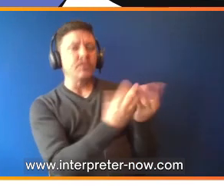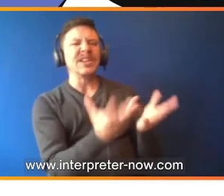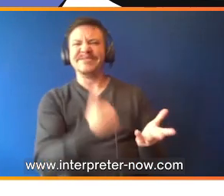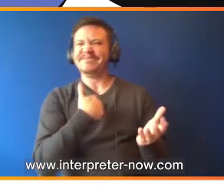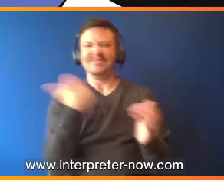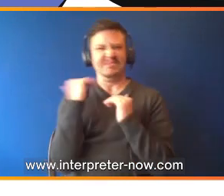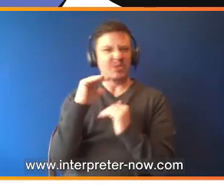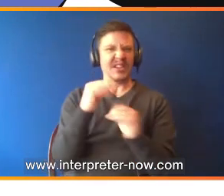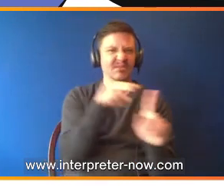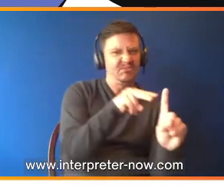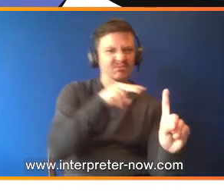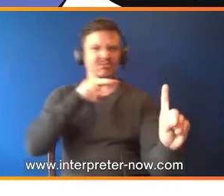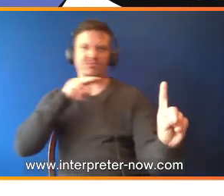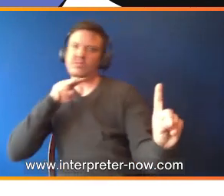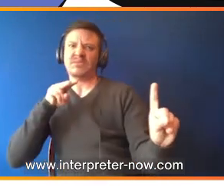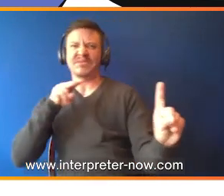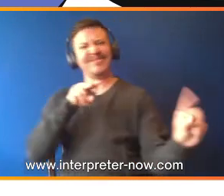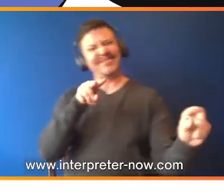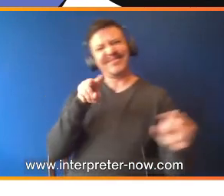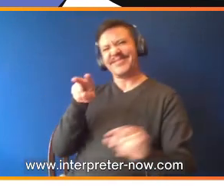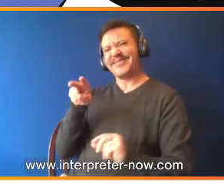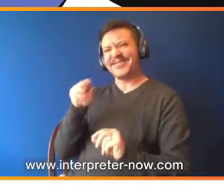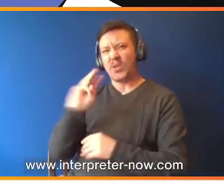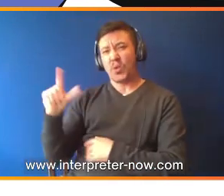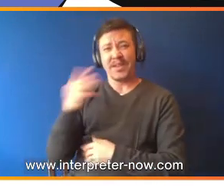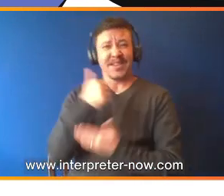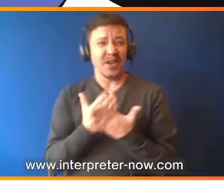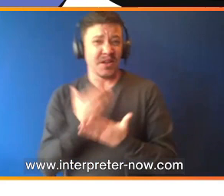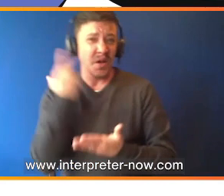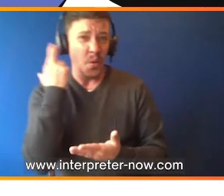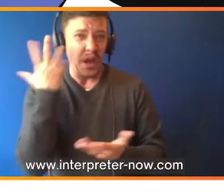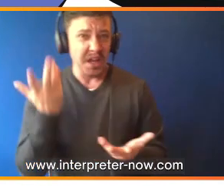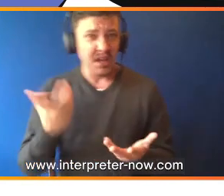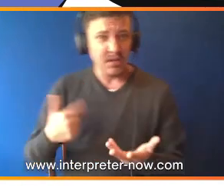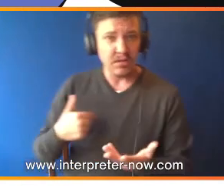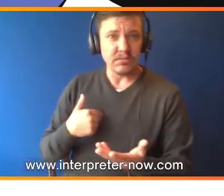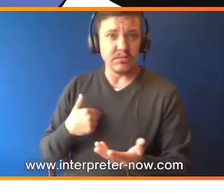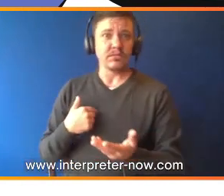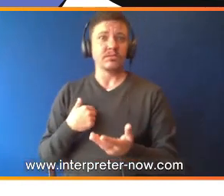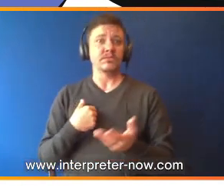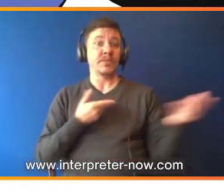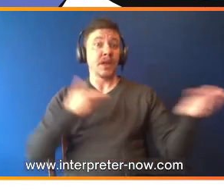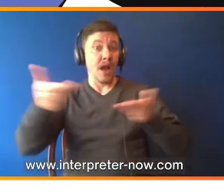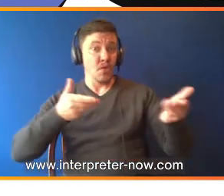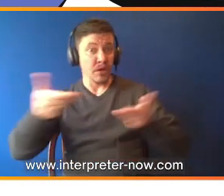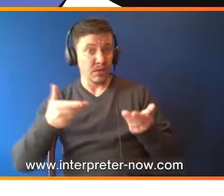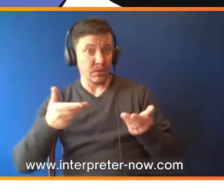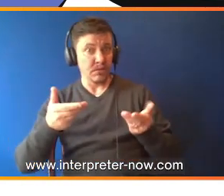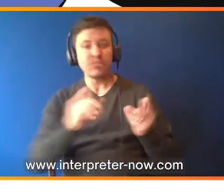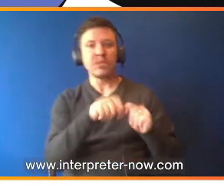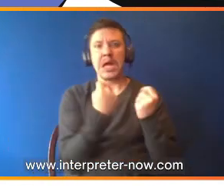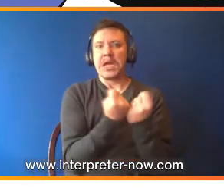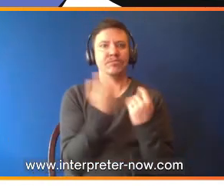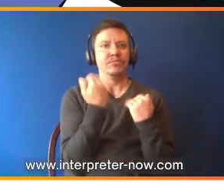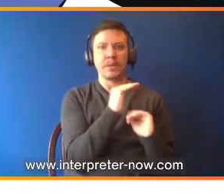into these teams and to even have decision-making power and influence over those teams. So there have been many instances of a lot